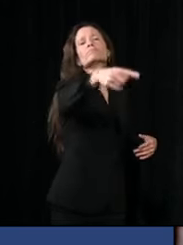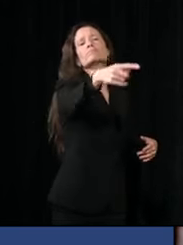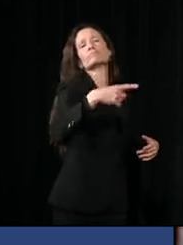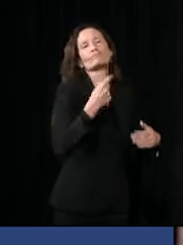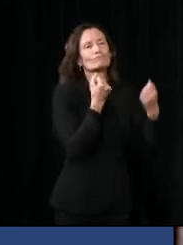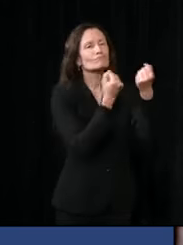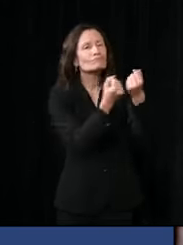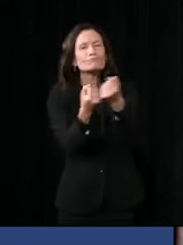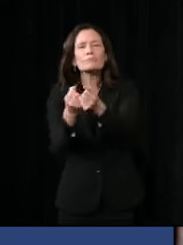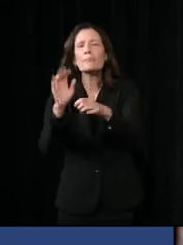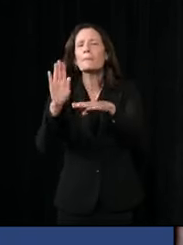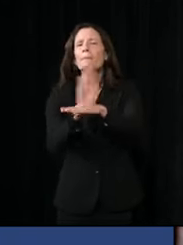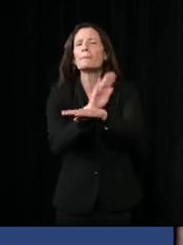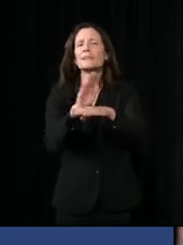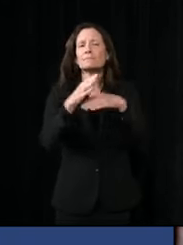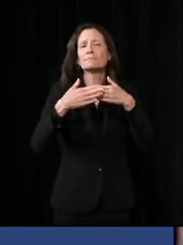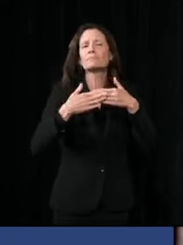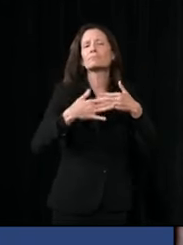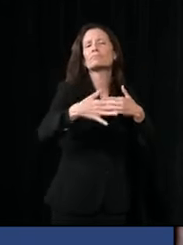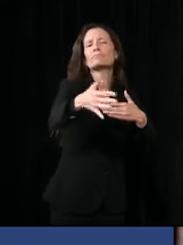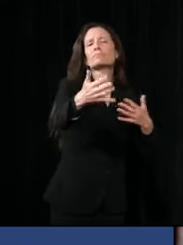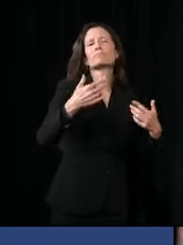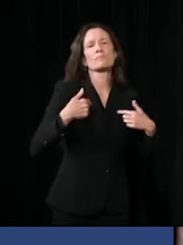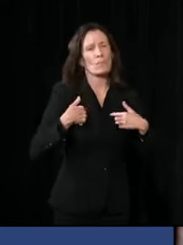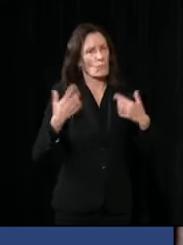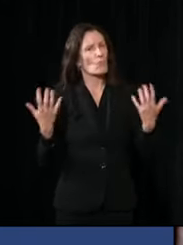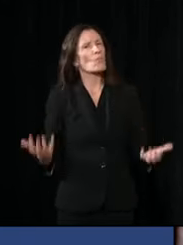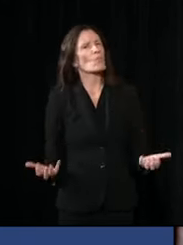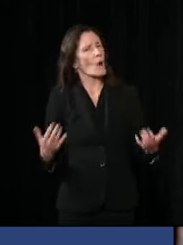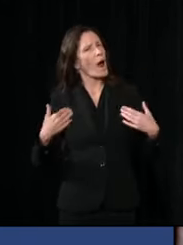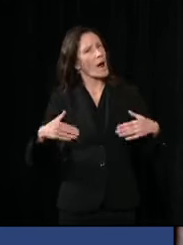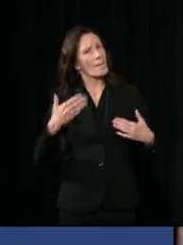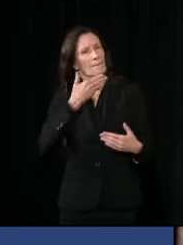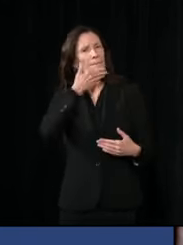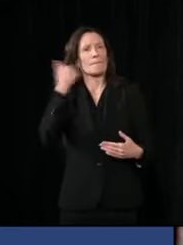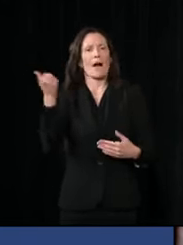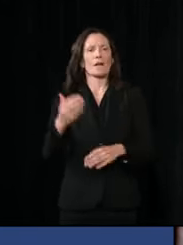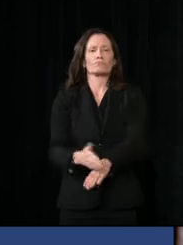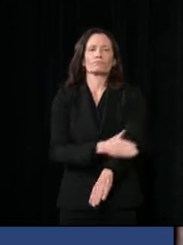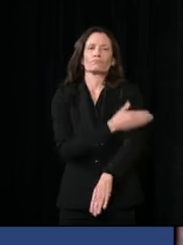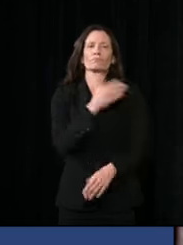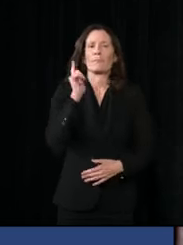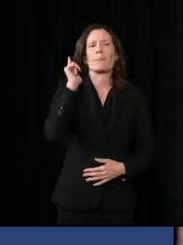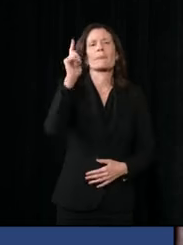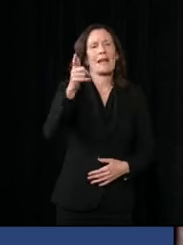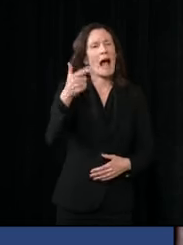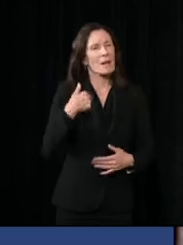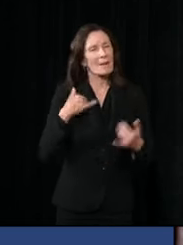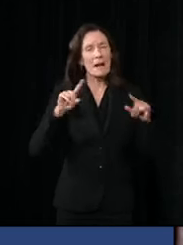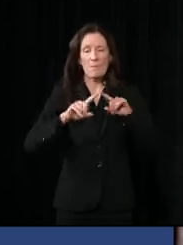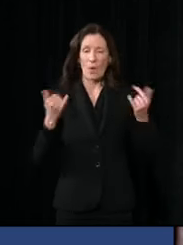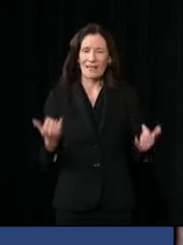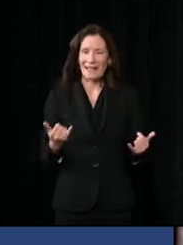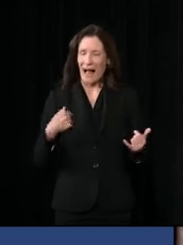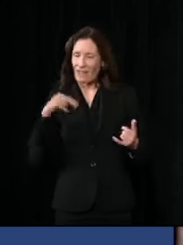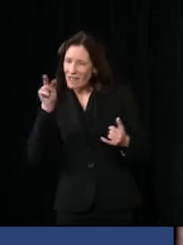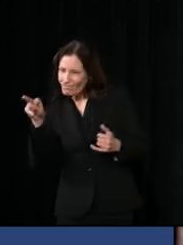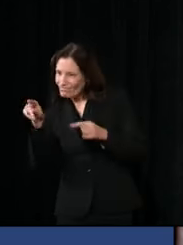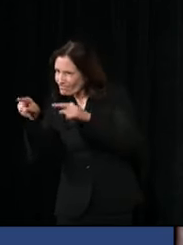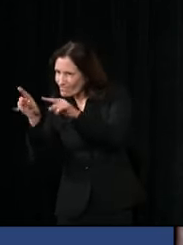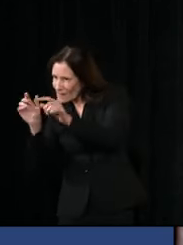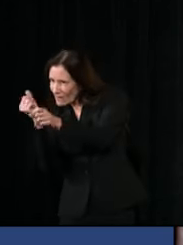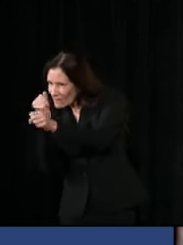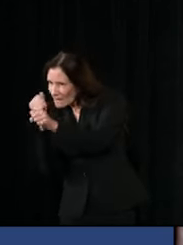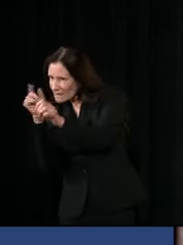affected by mass layoffs. This pandemic caused significant hardship for many Pennsylvanians, but it also